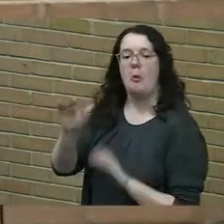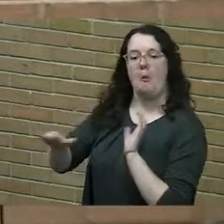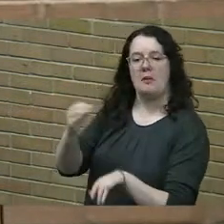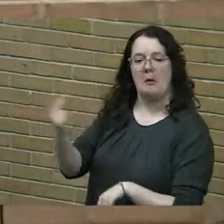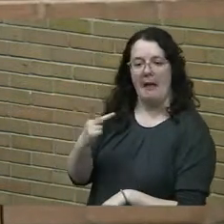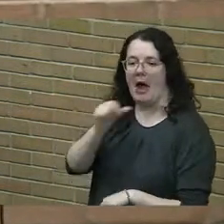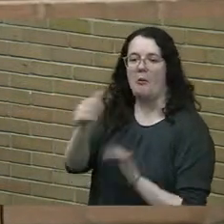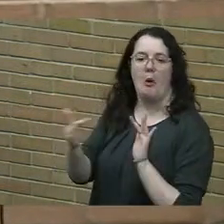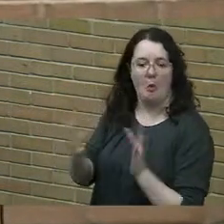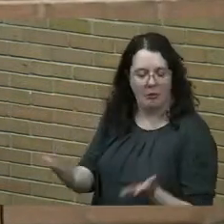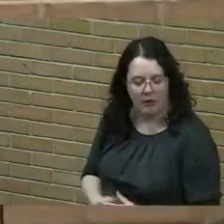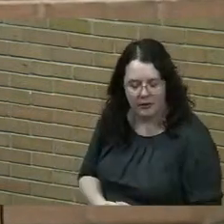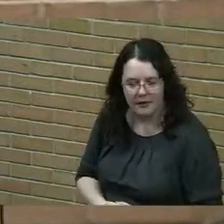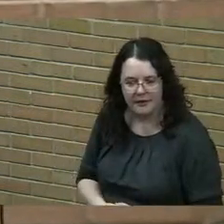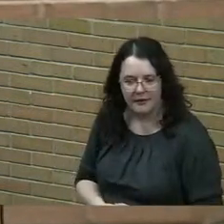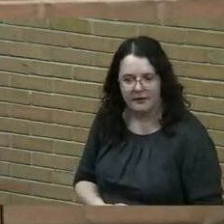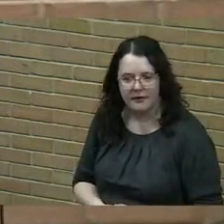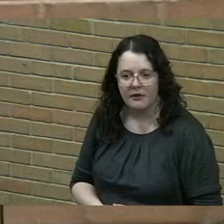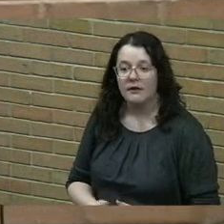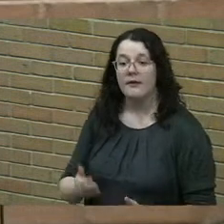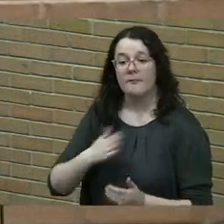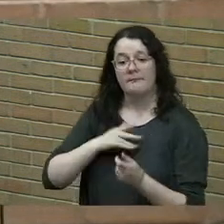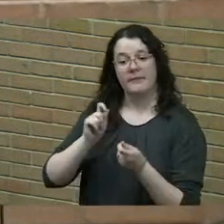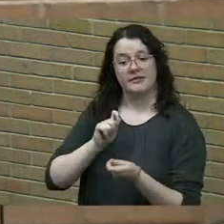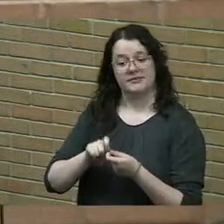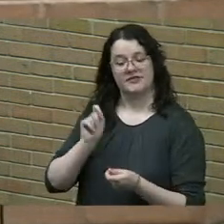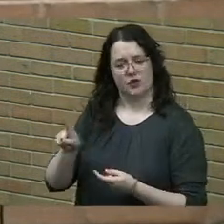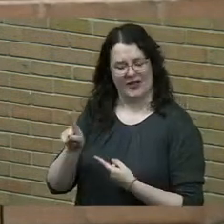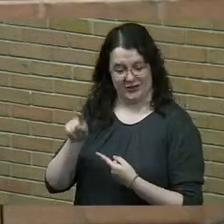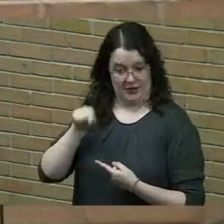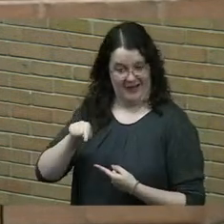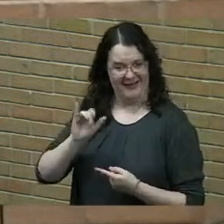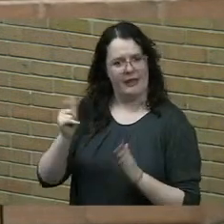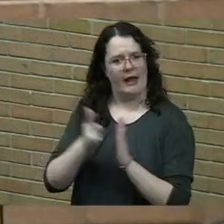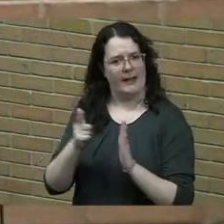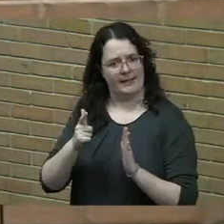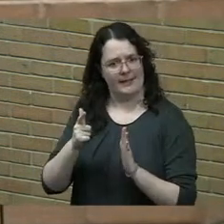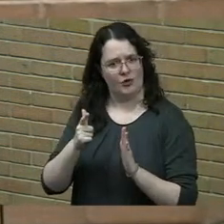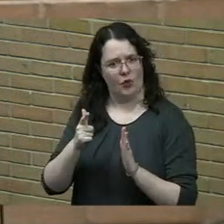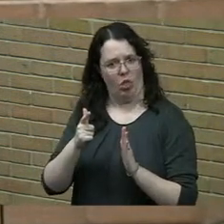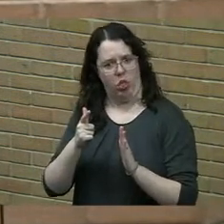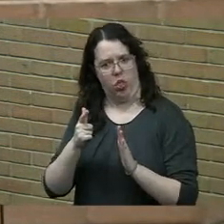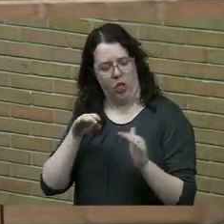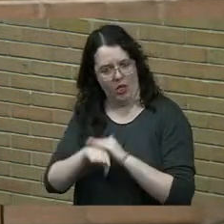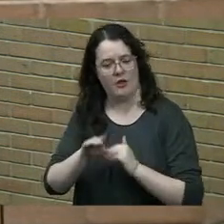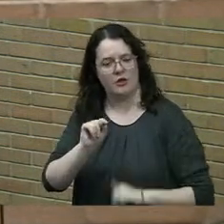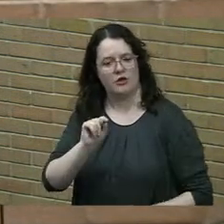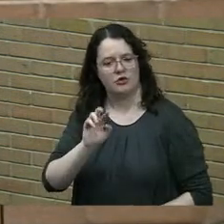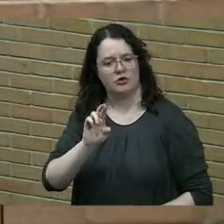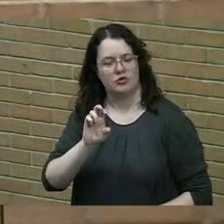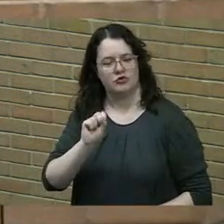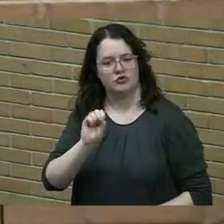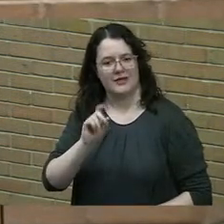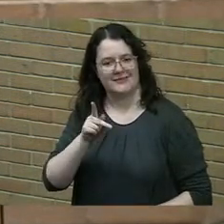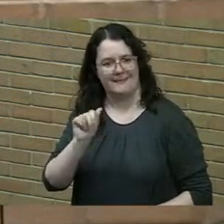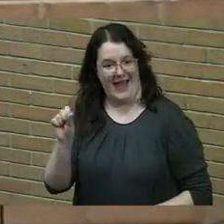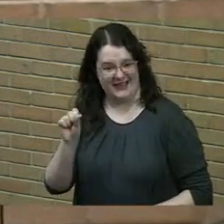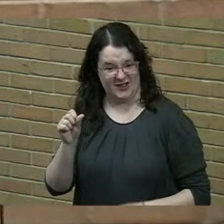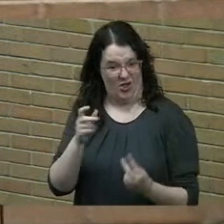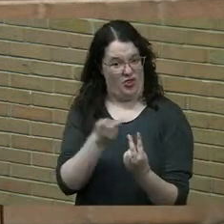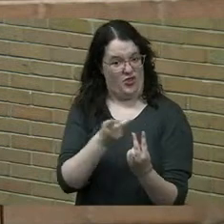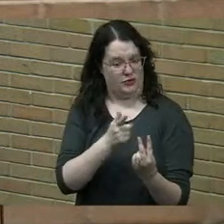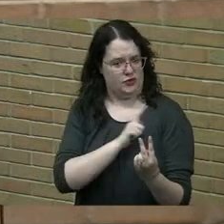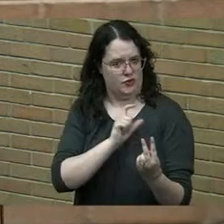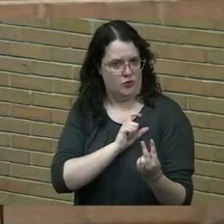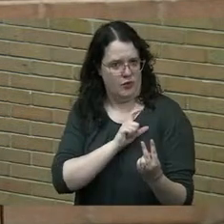My specific question was, so this was an illegal trespass by L. Barcelos and L. Bianco.